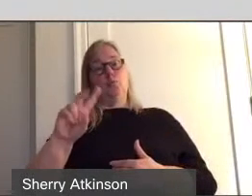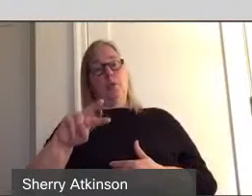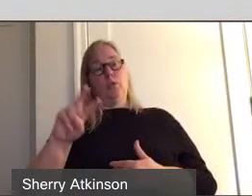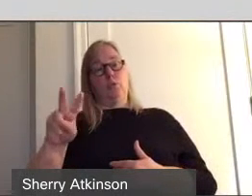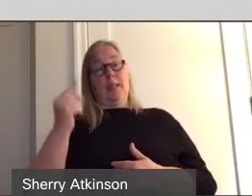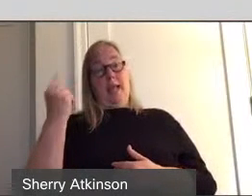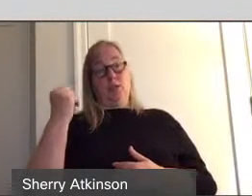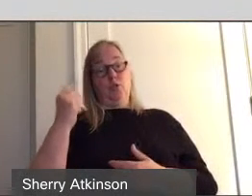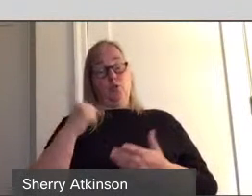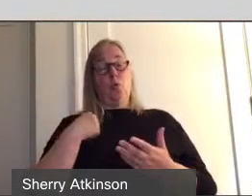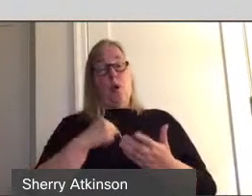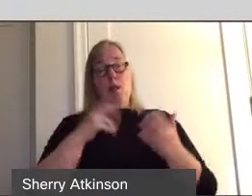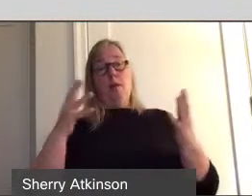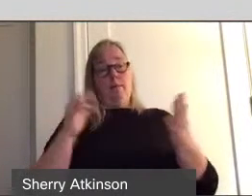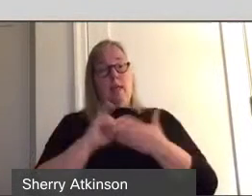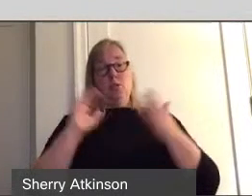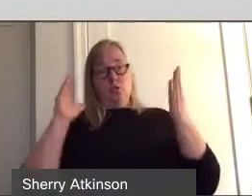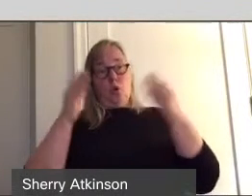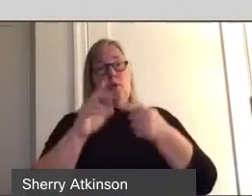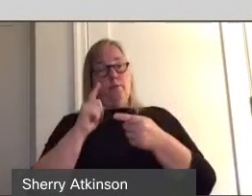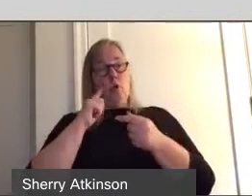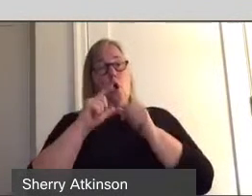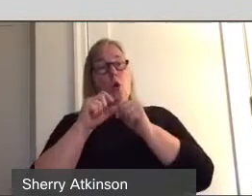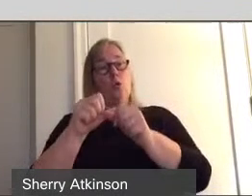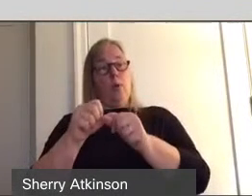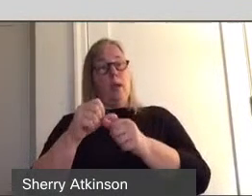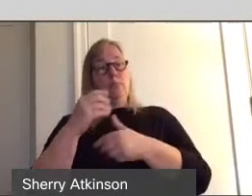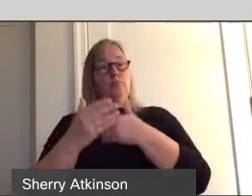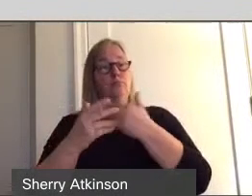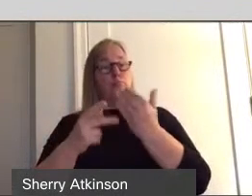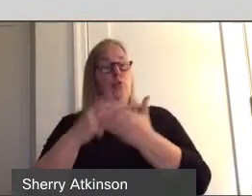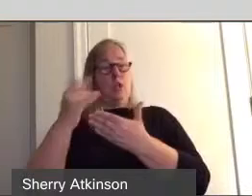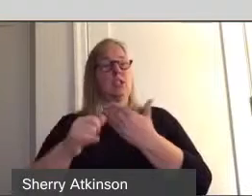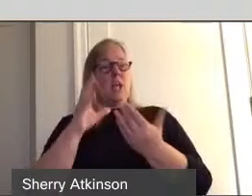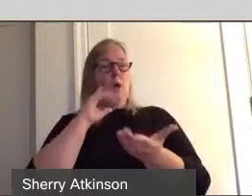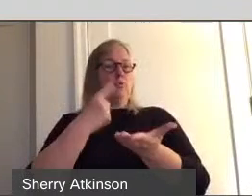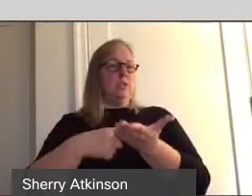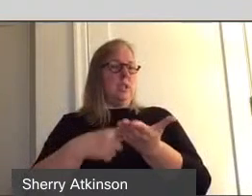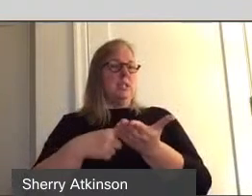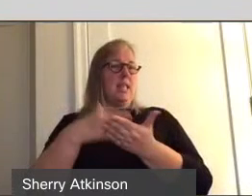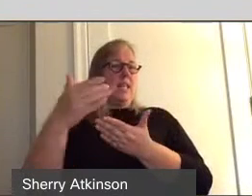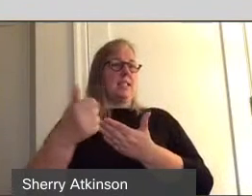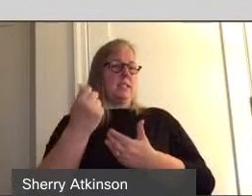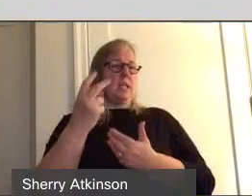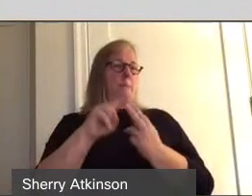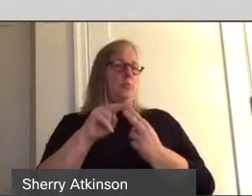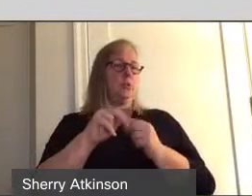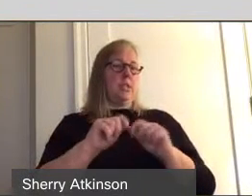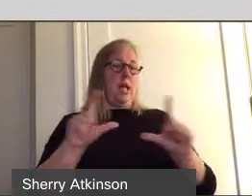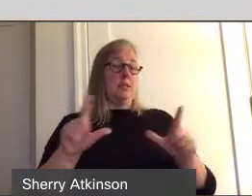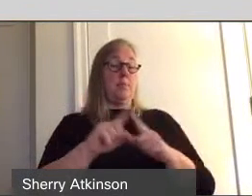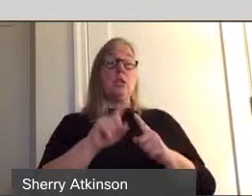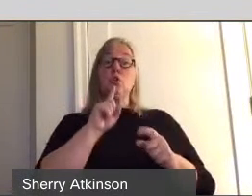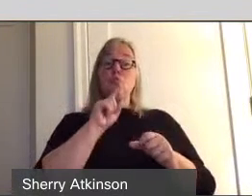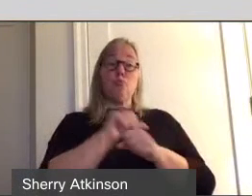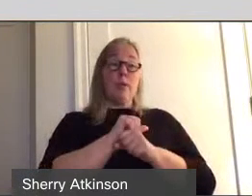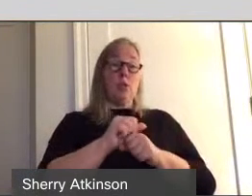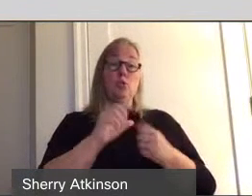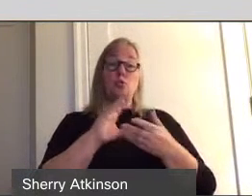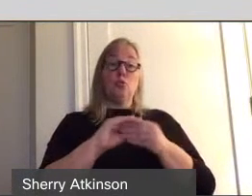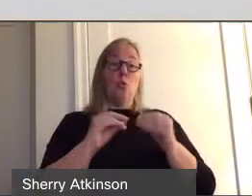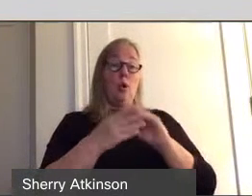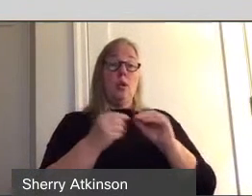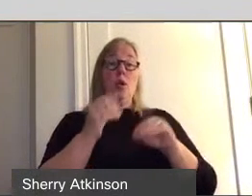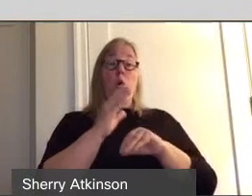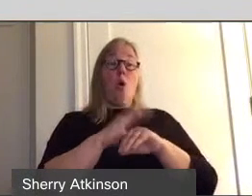ongoing projects I'll go to in the next couple slides. But real story on some of the shared use paths, and